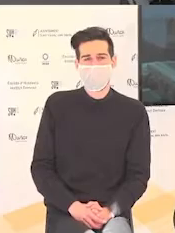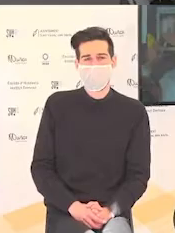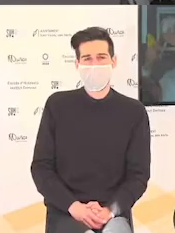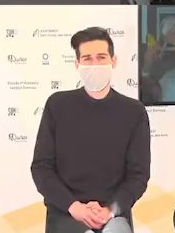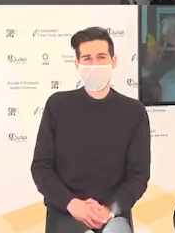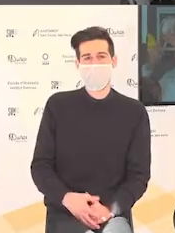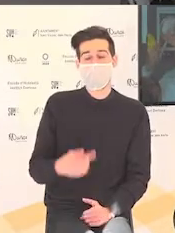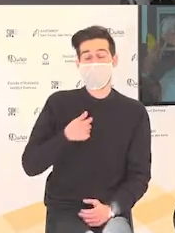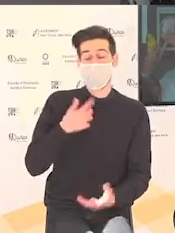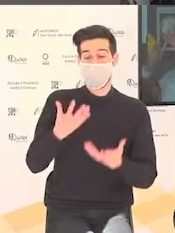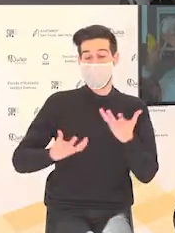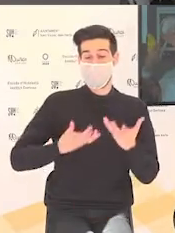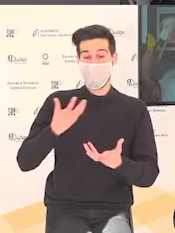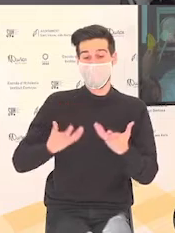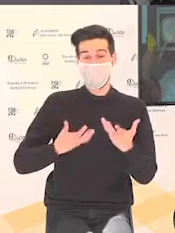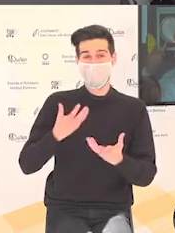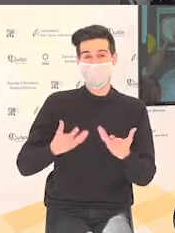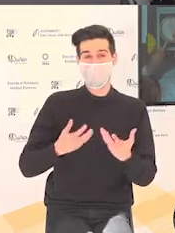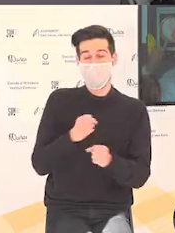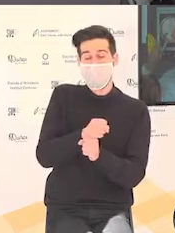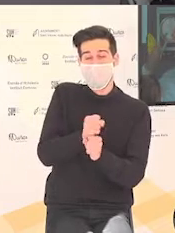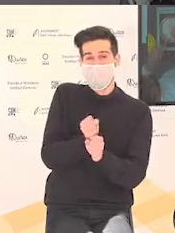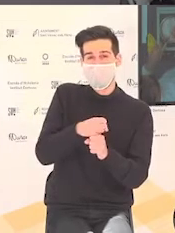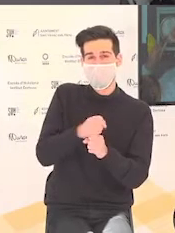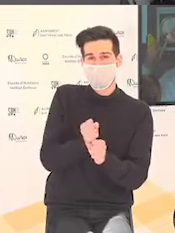Voy a calentar el puré.